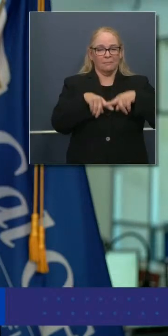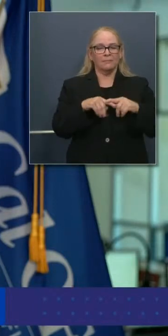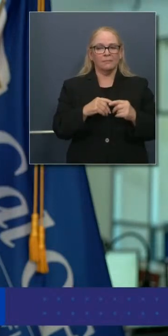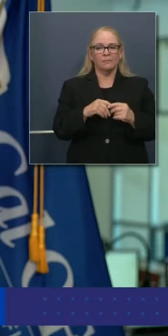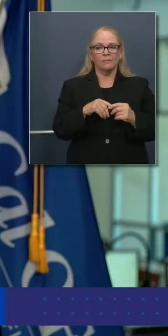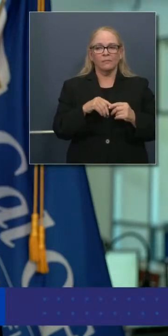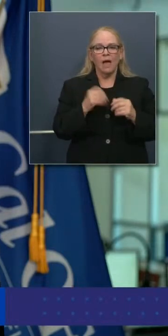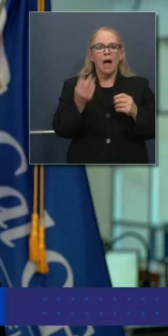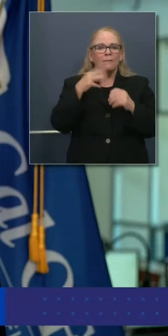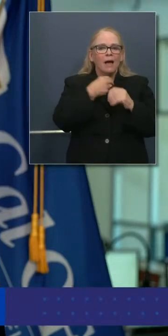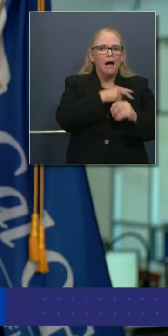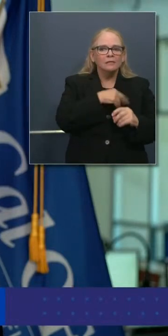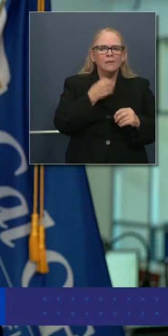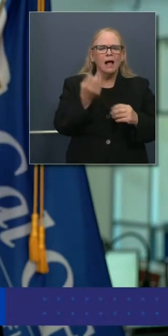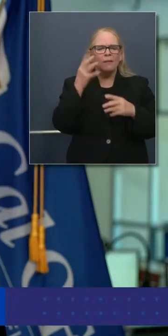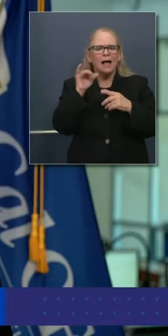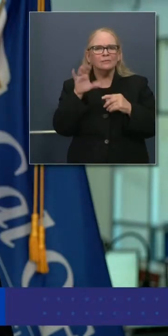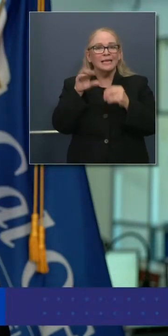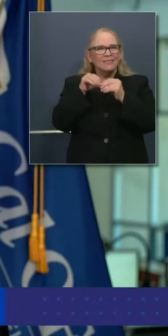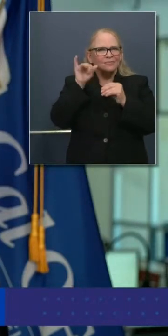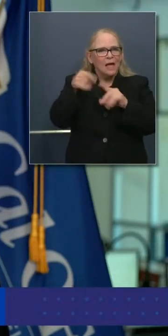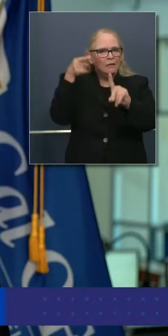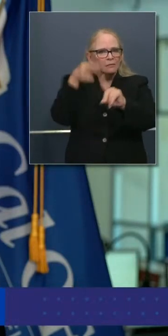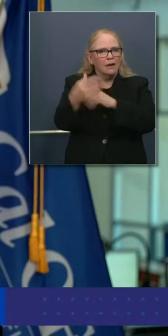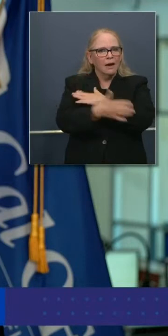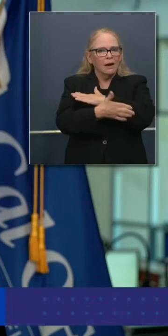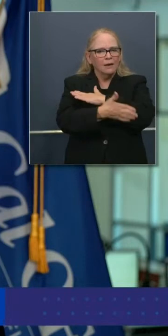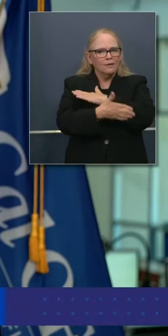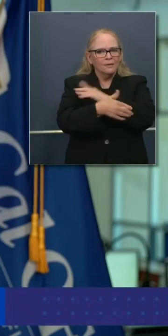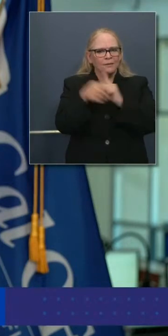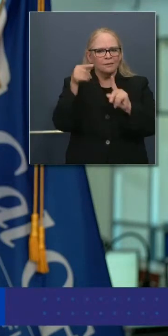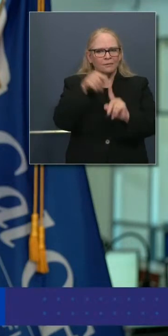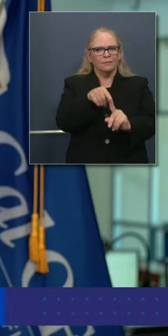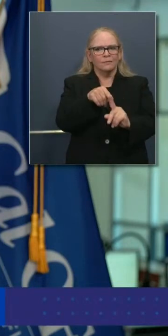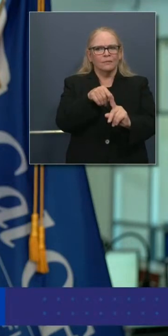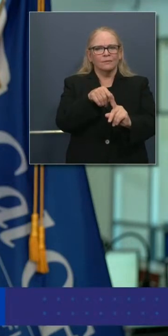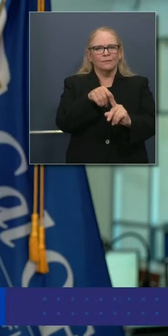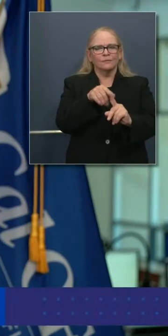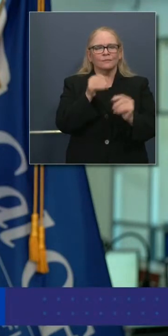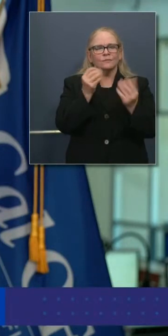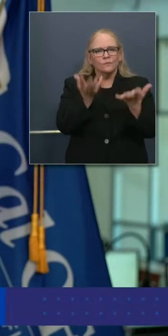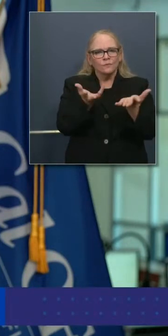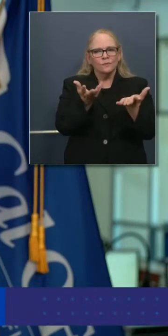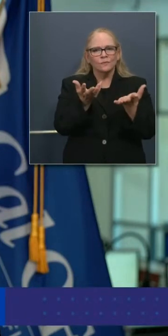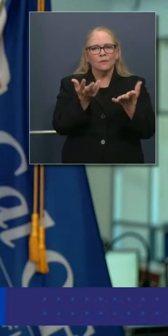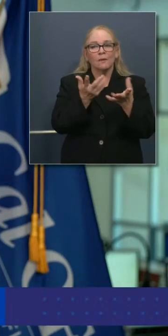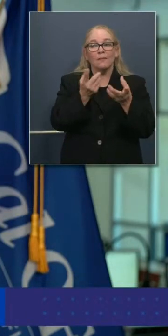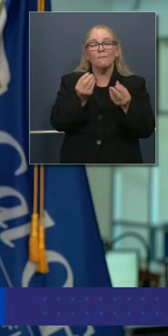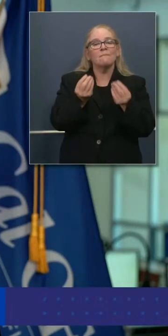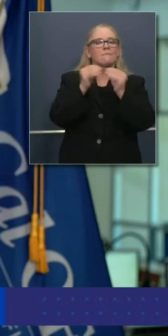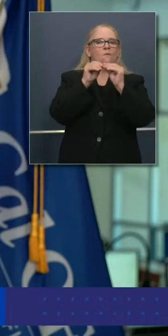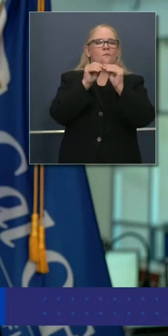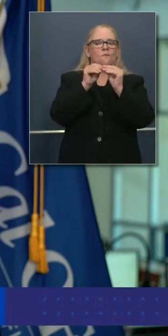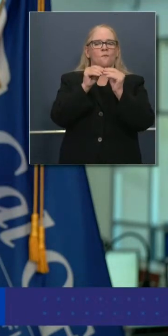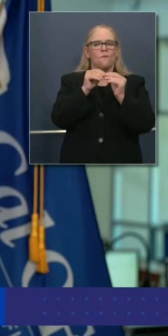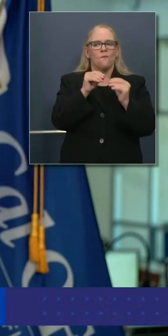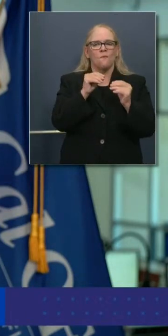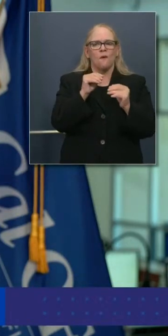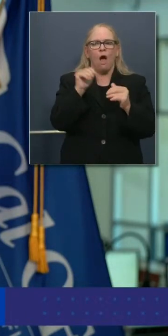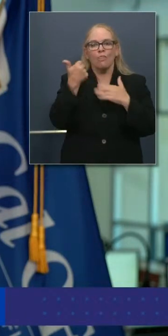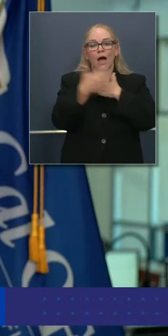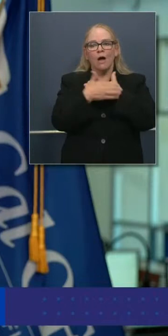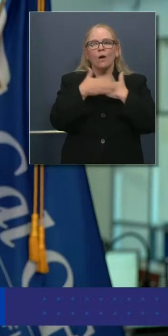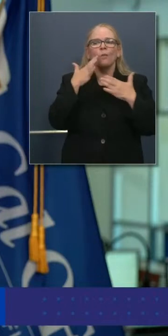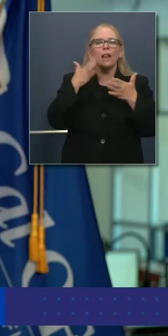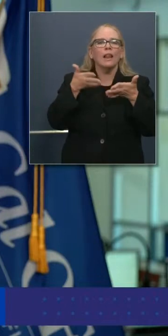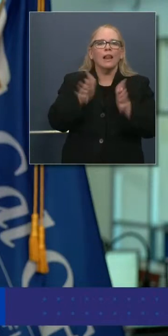continue to come down as they are, that more and more counties will have an opportunity to consider the waiver process and determine if it